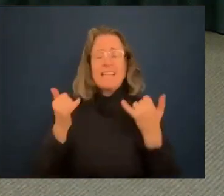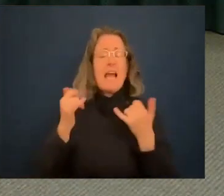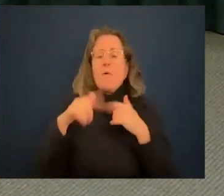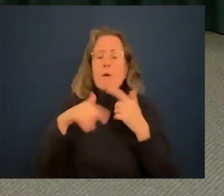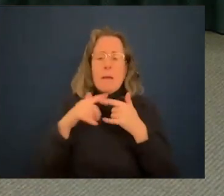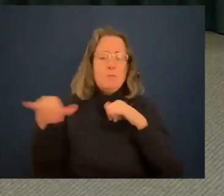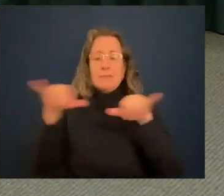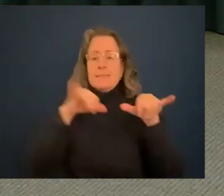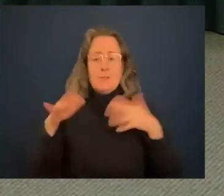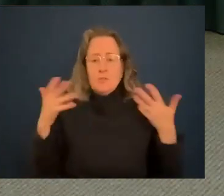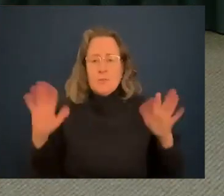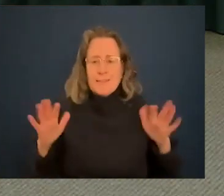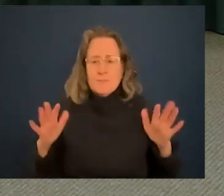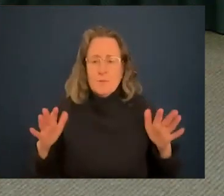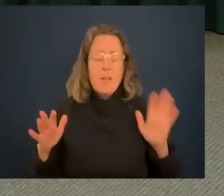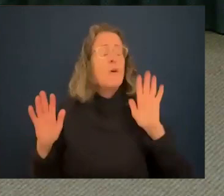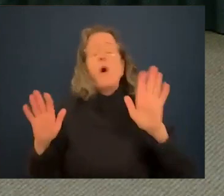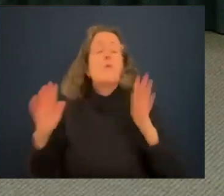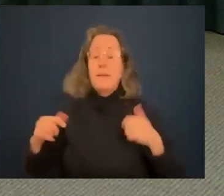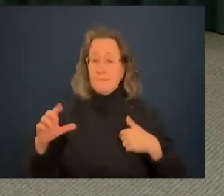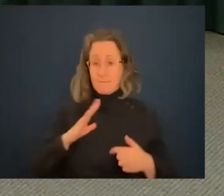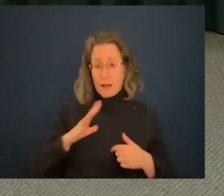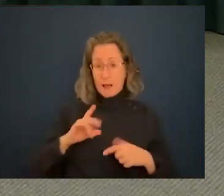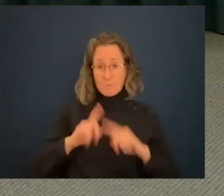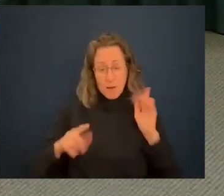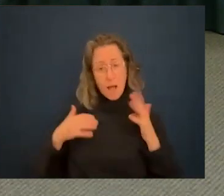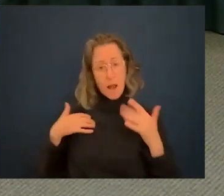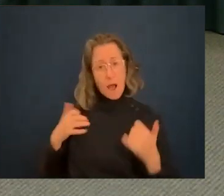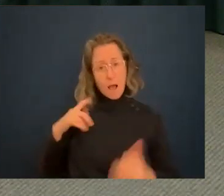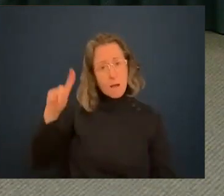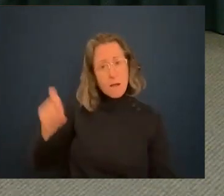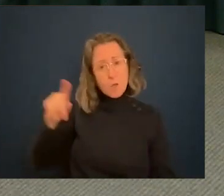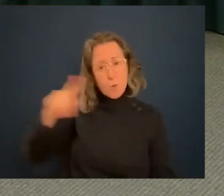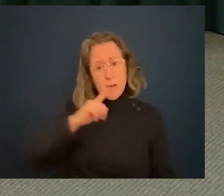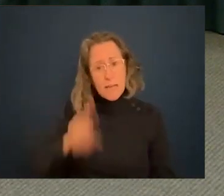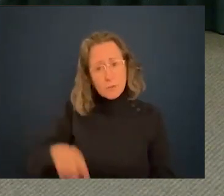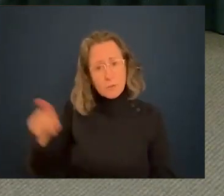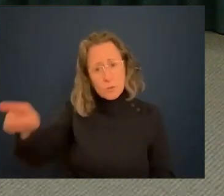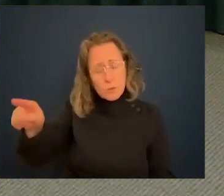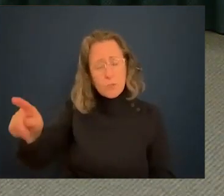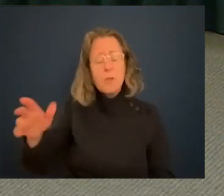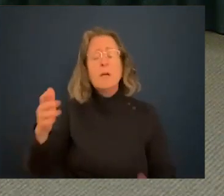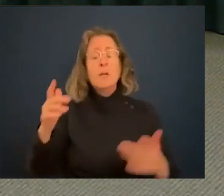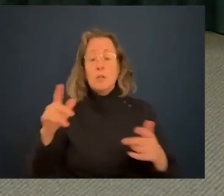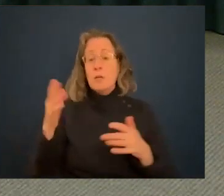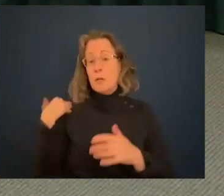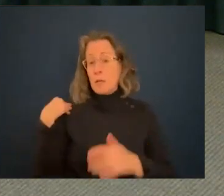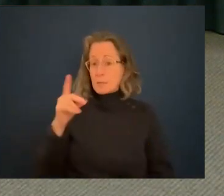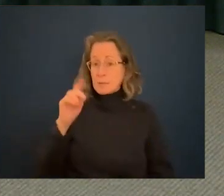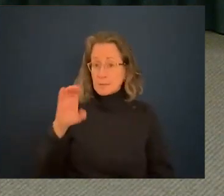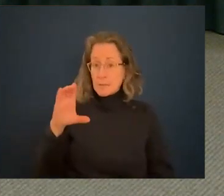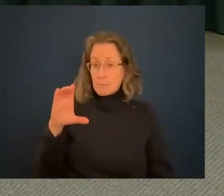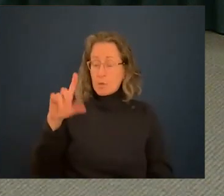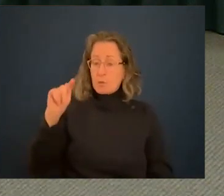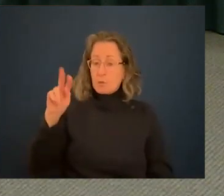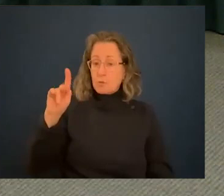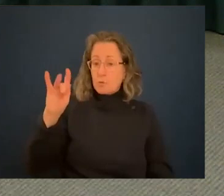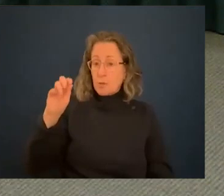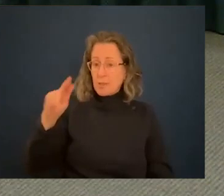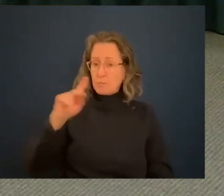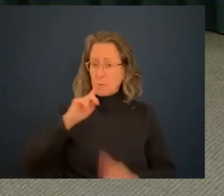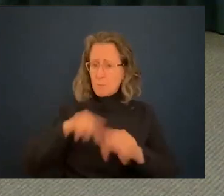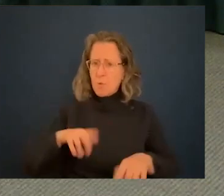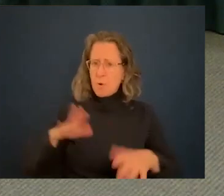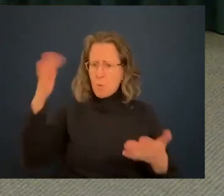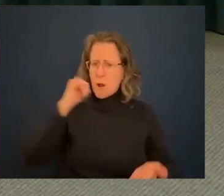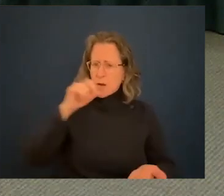why wasn't then answer this question you had the Trident report in December then why wasn't this discussion